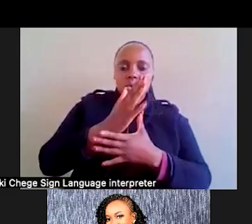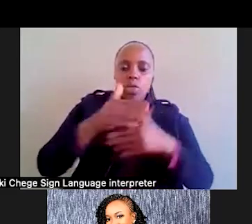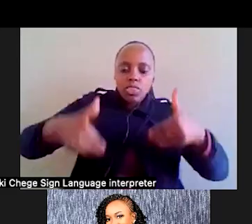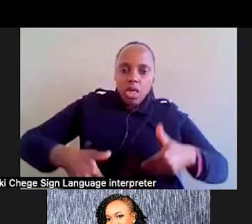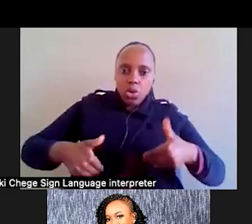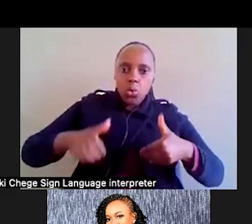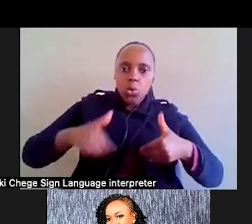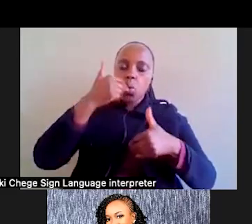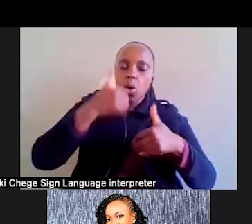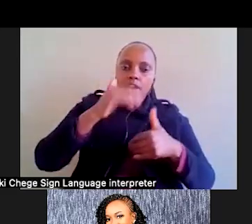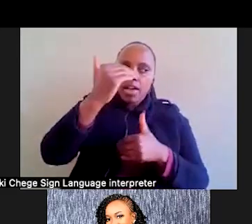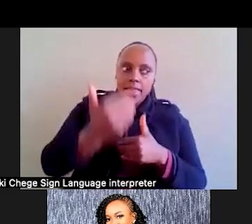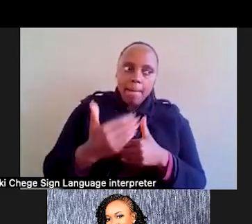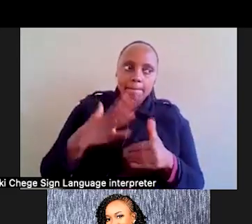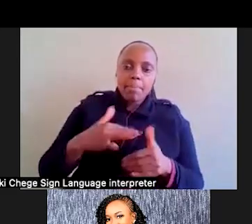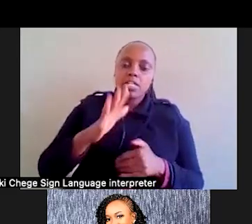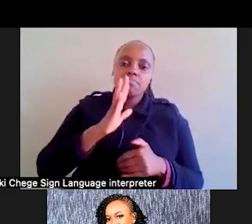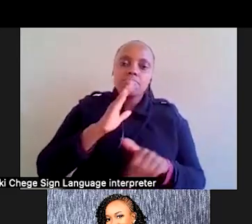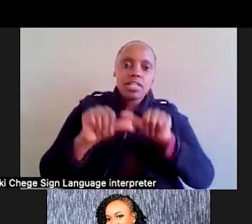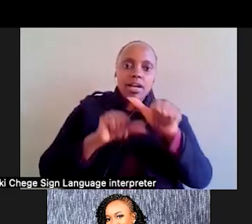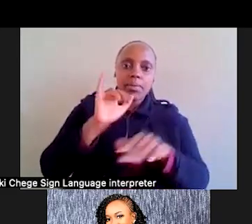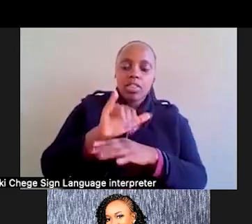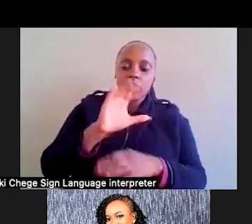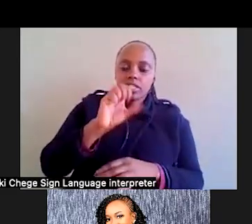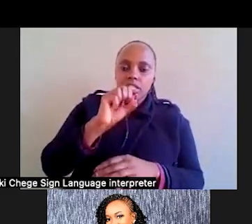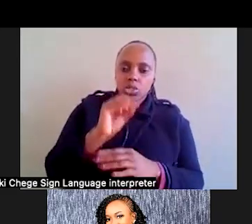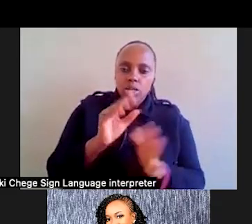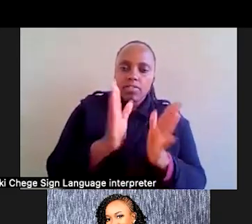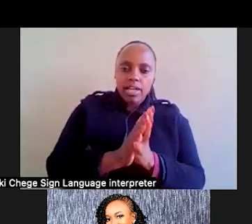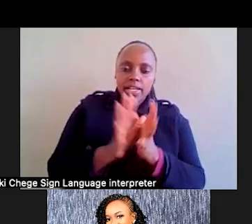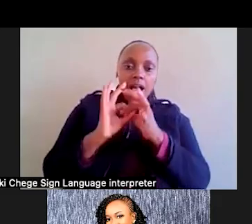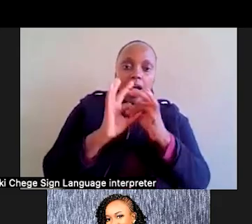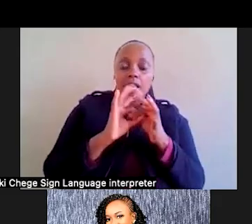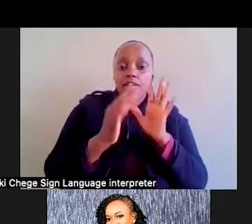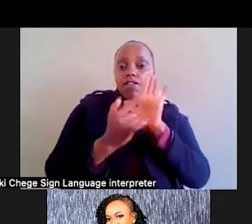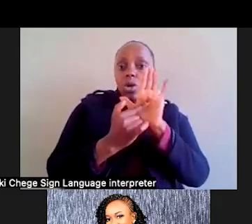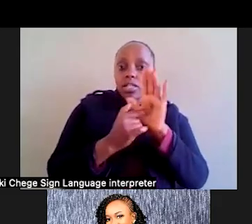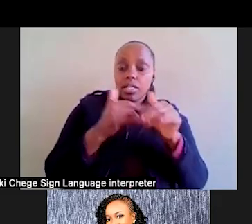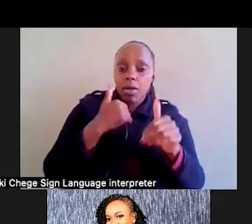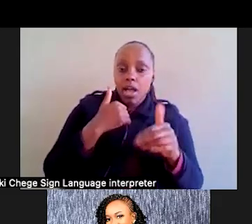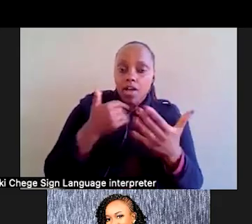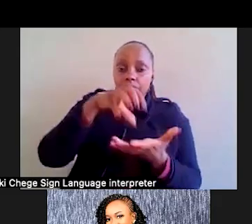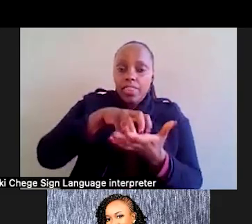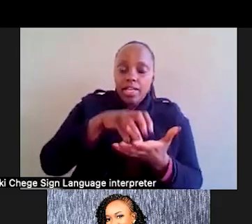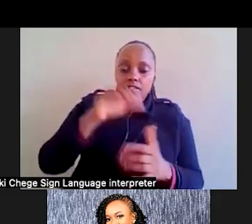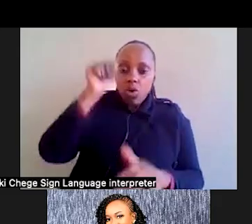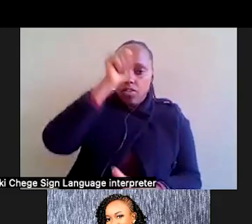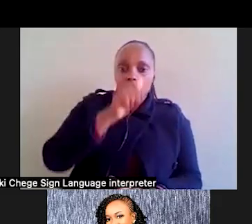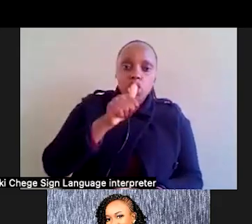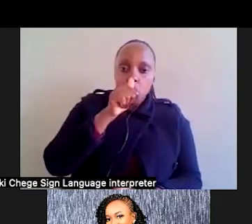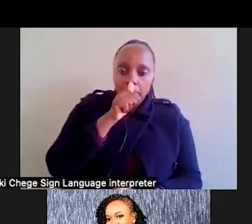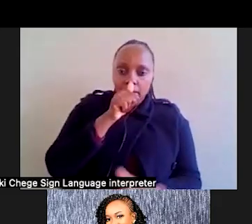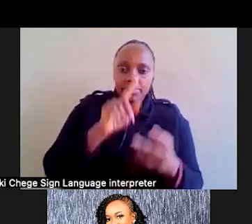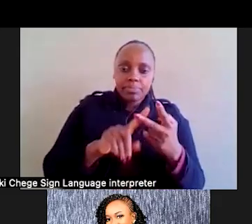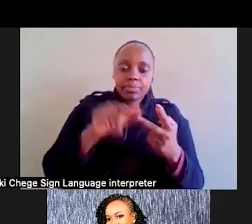have had young speaking about that, CSOs and alliances, like we have heard from the case of Ethiopia. Another